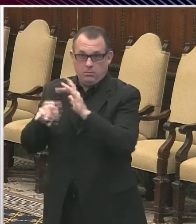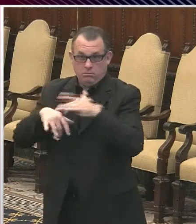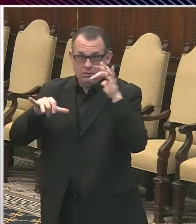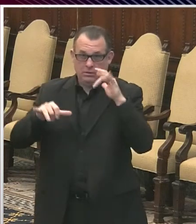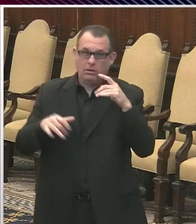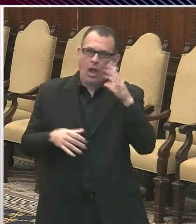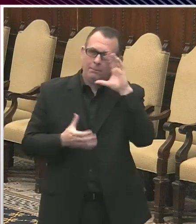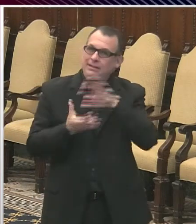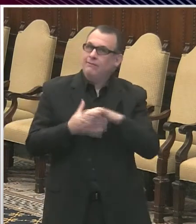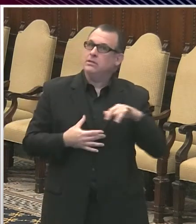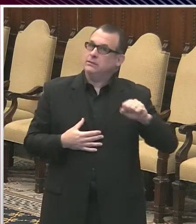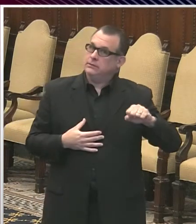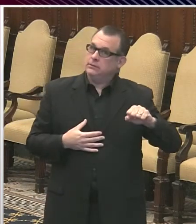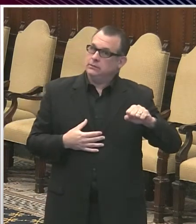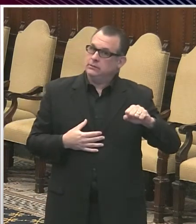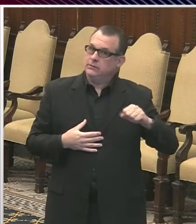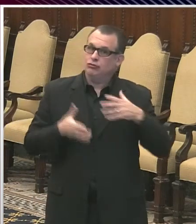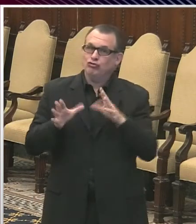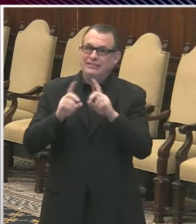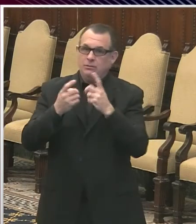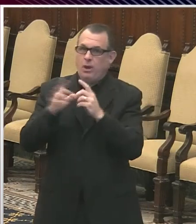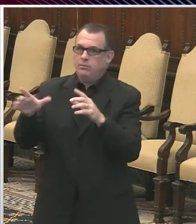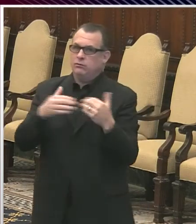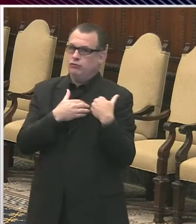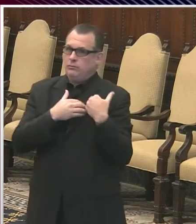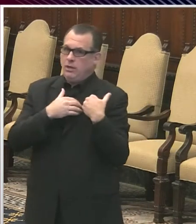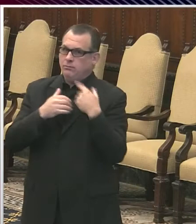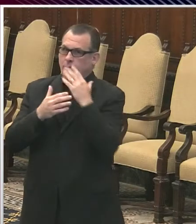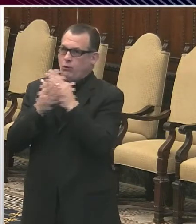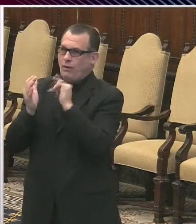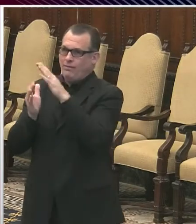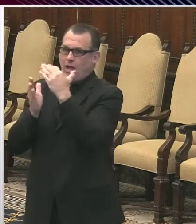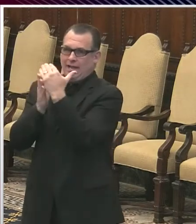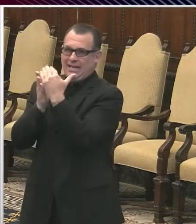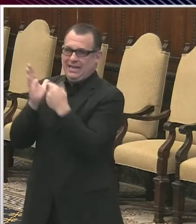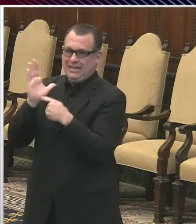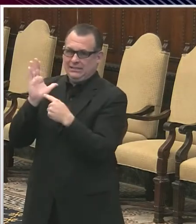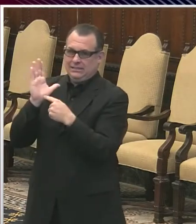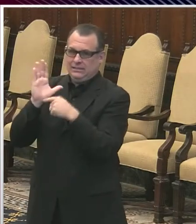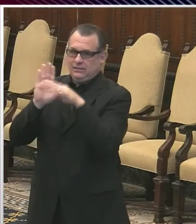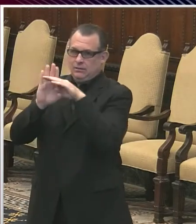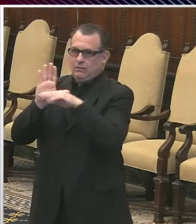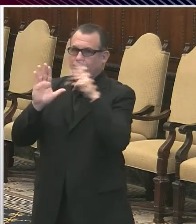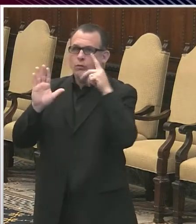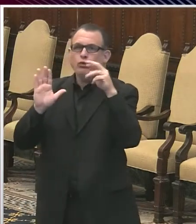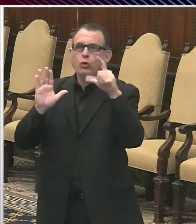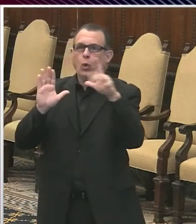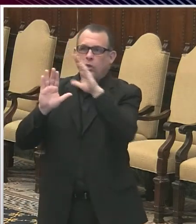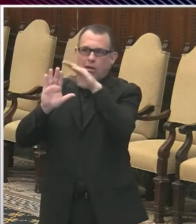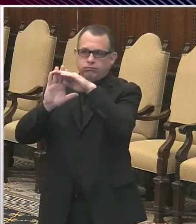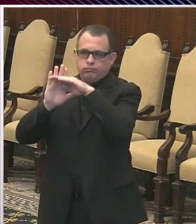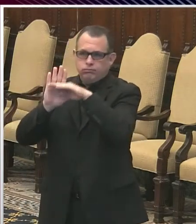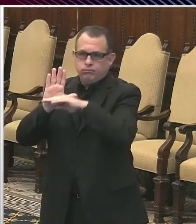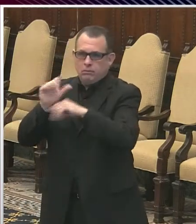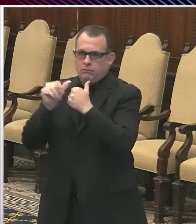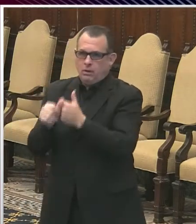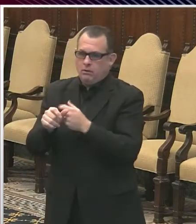that has been part of the protocol. Thank you. Thank you, Martin. Next up is Gray